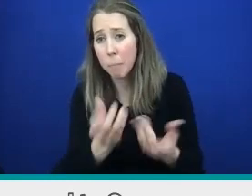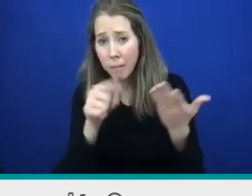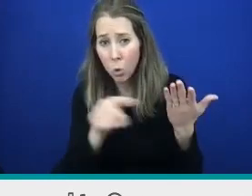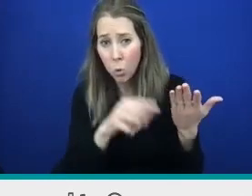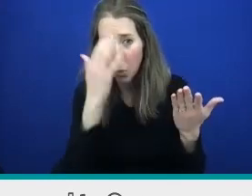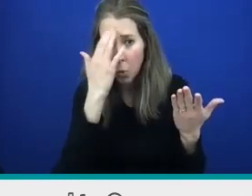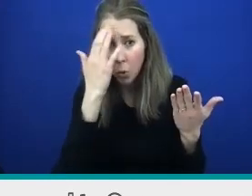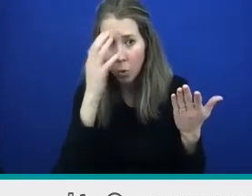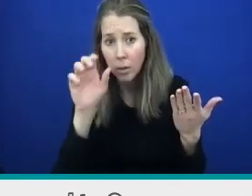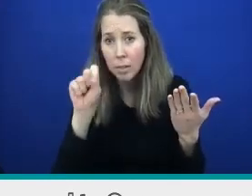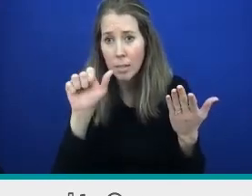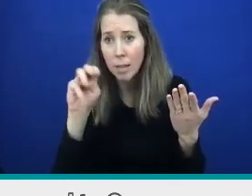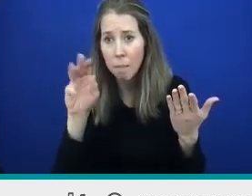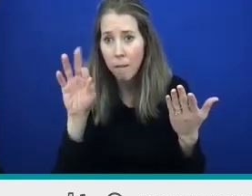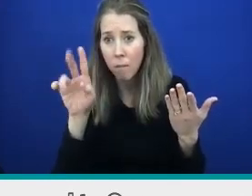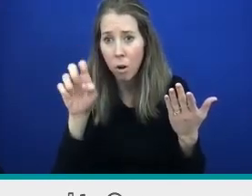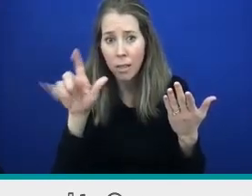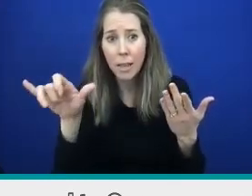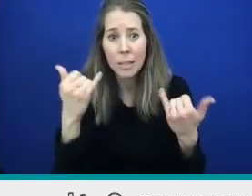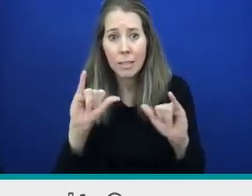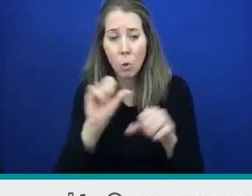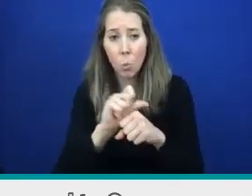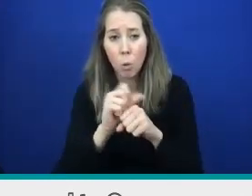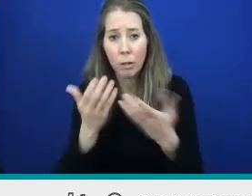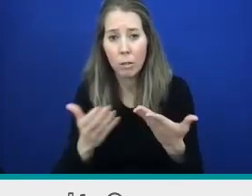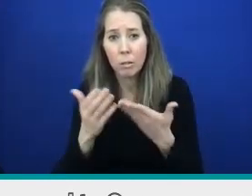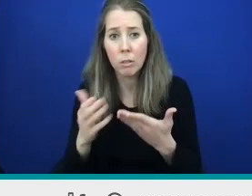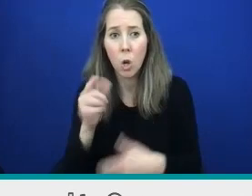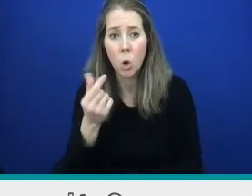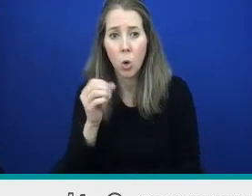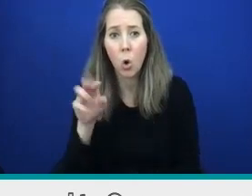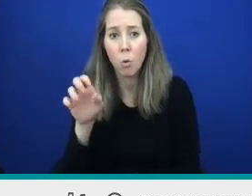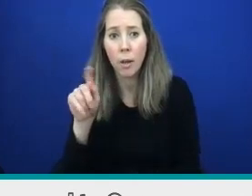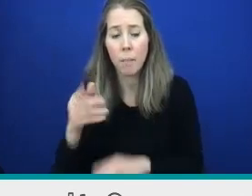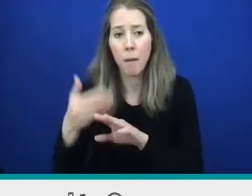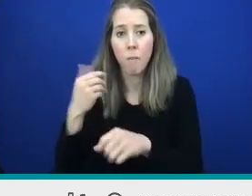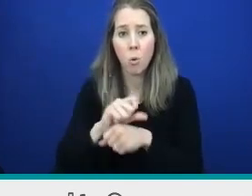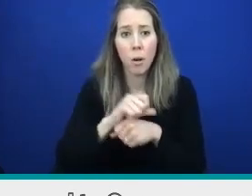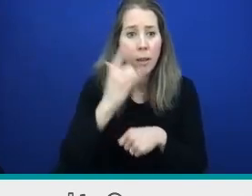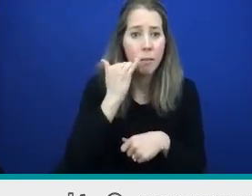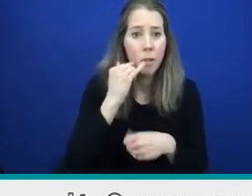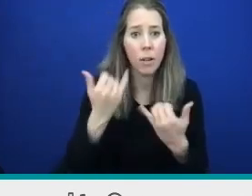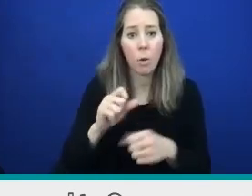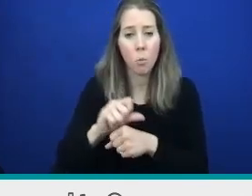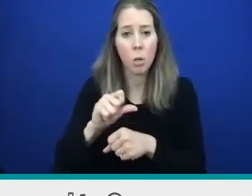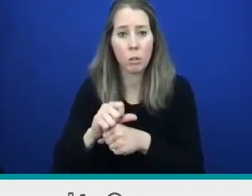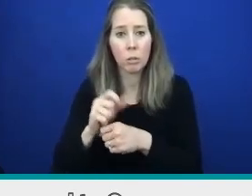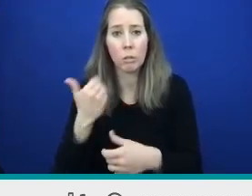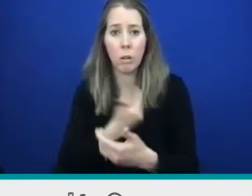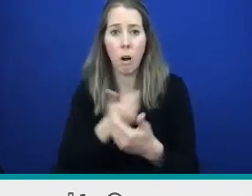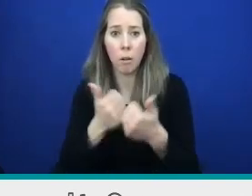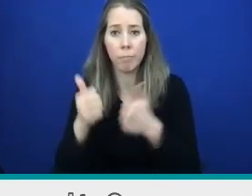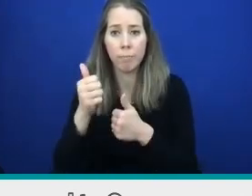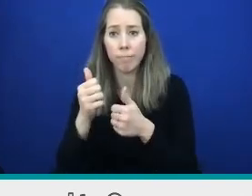know Sam Farley. He still works here at GoReact. He worked in California previously and now is currently serving as our director of